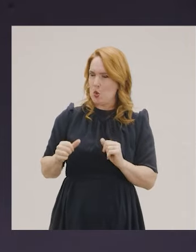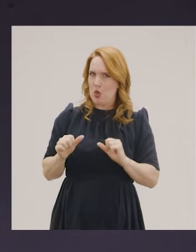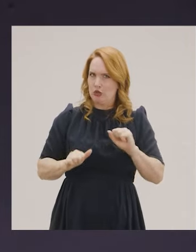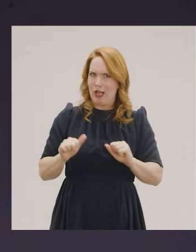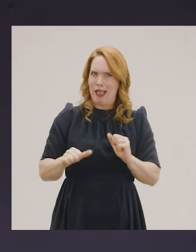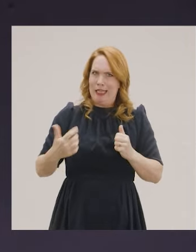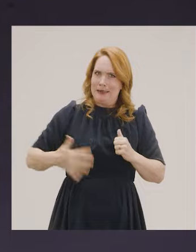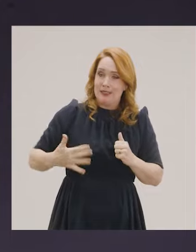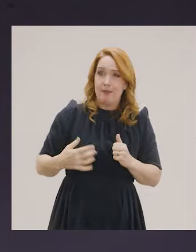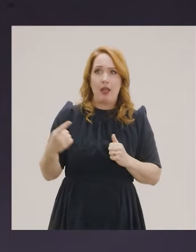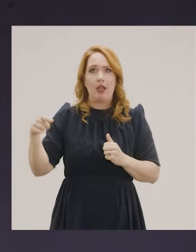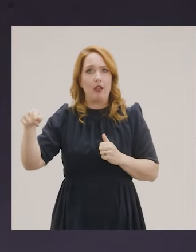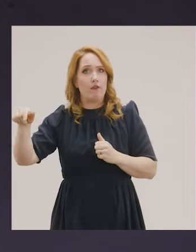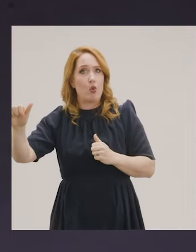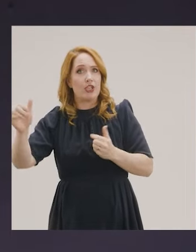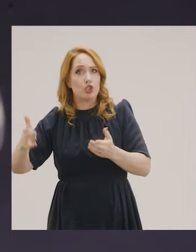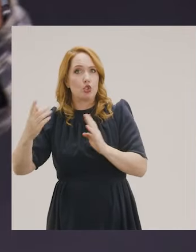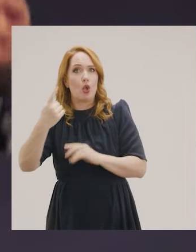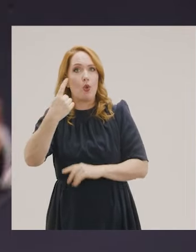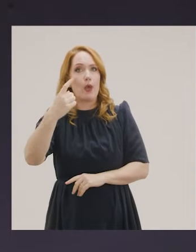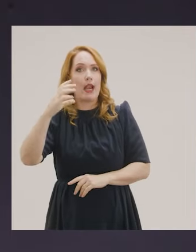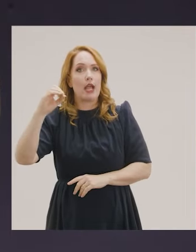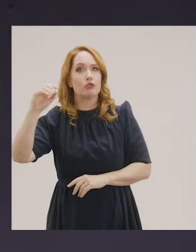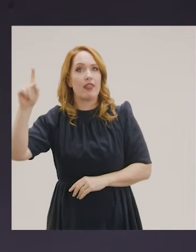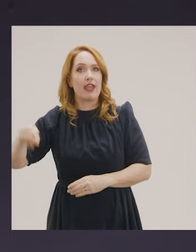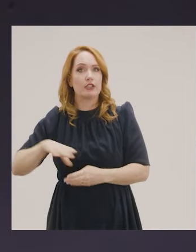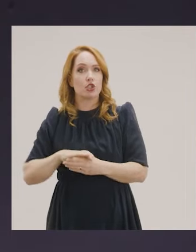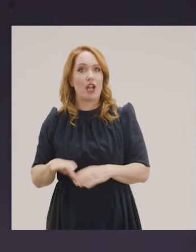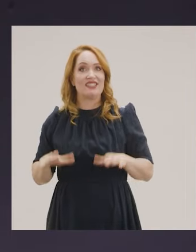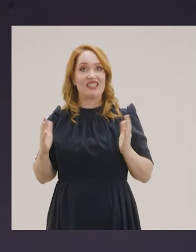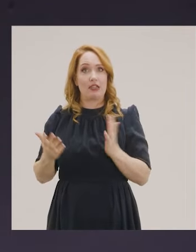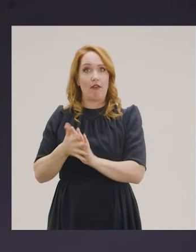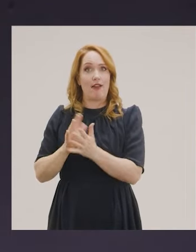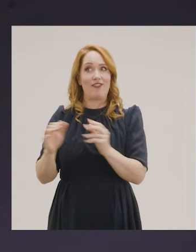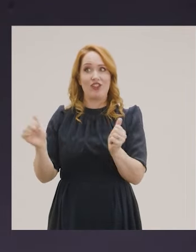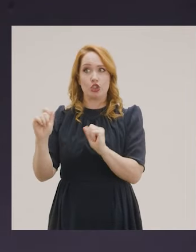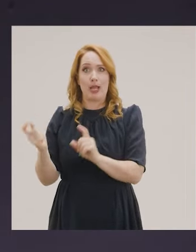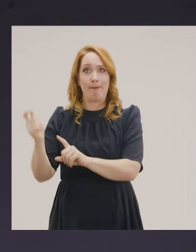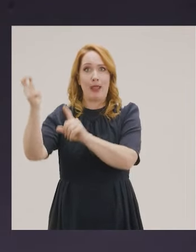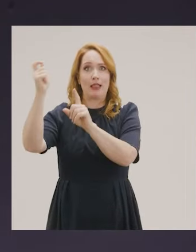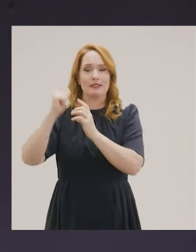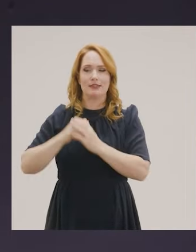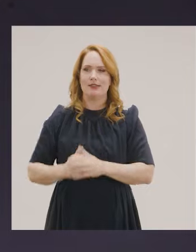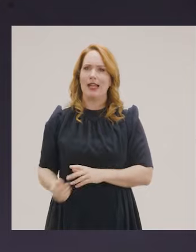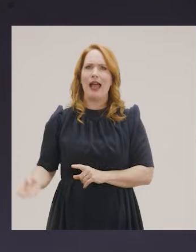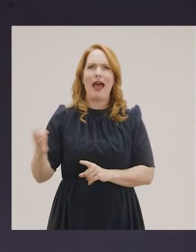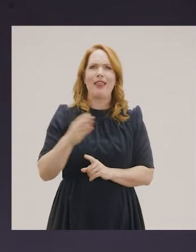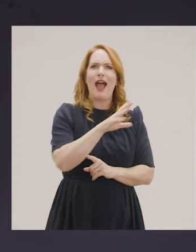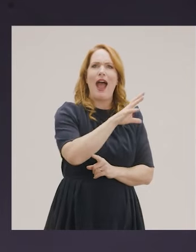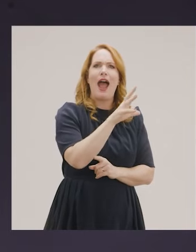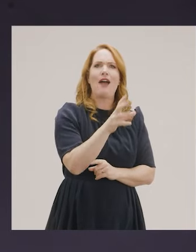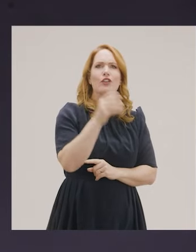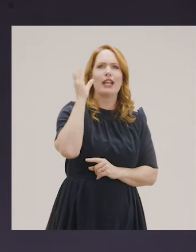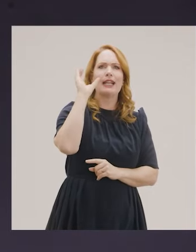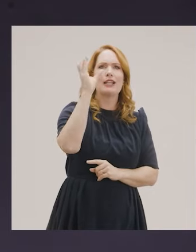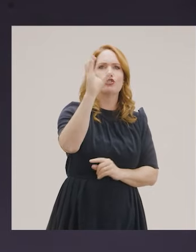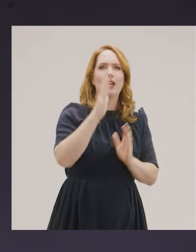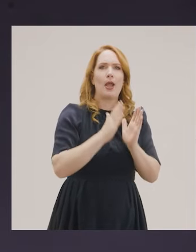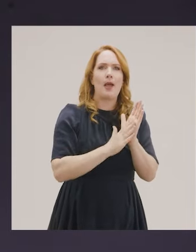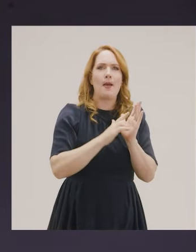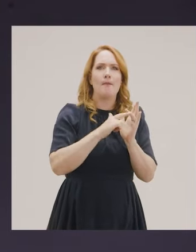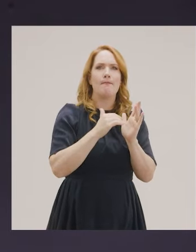to be able to give, I think it was $100,000, to build a whole church for him. We've built other whole churches in Mozambique, you